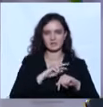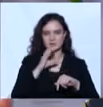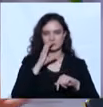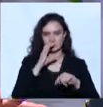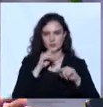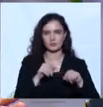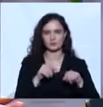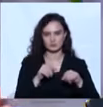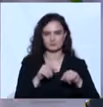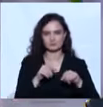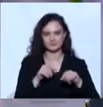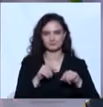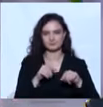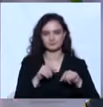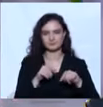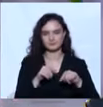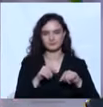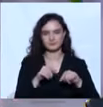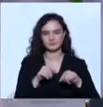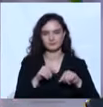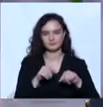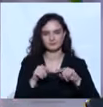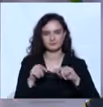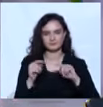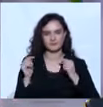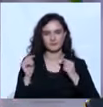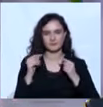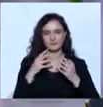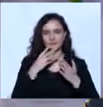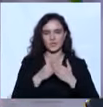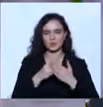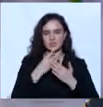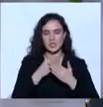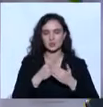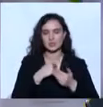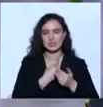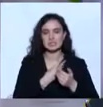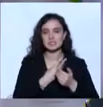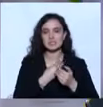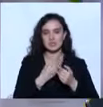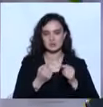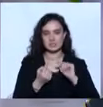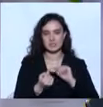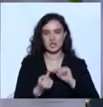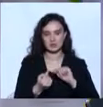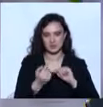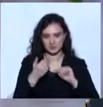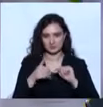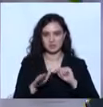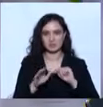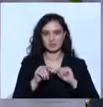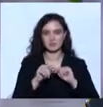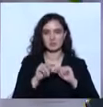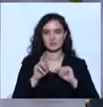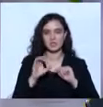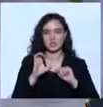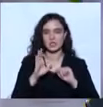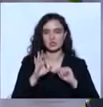do anything to be with him, even acting against his own instincts in doing so. And it's actually